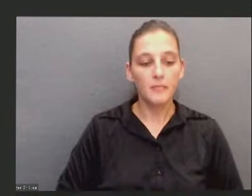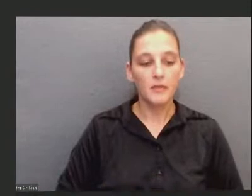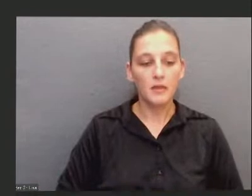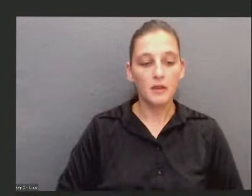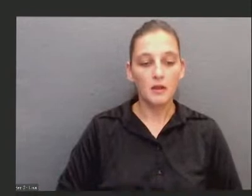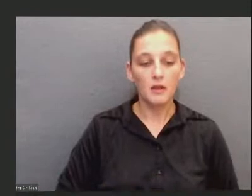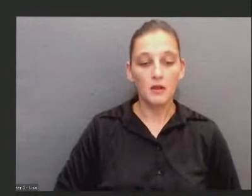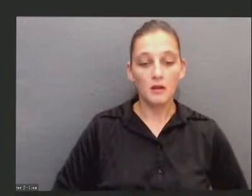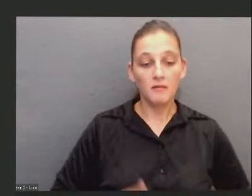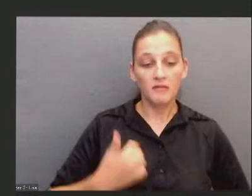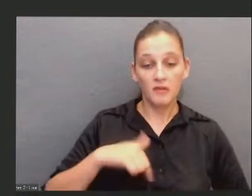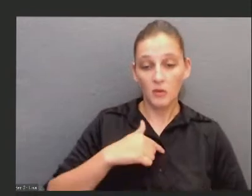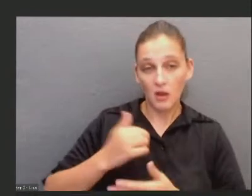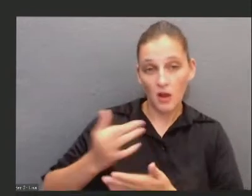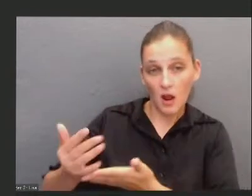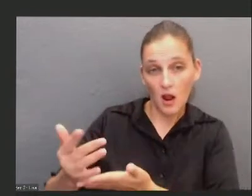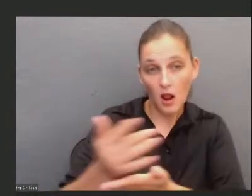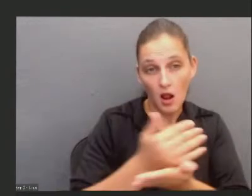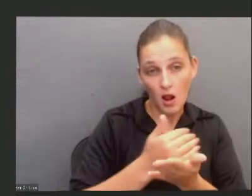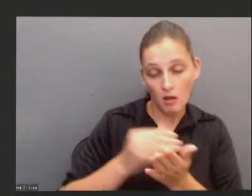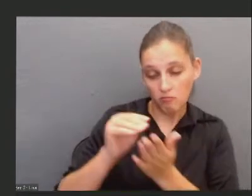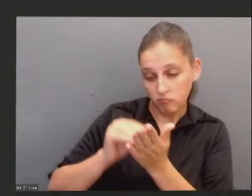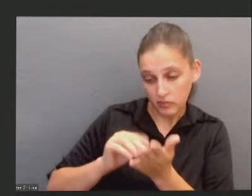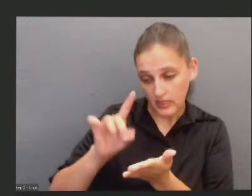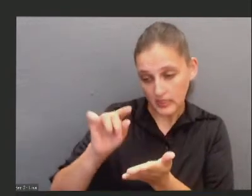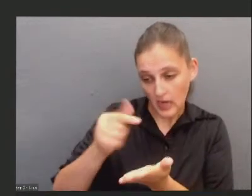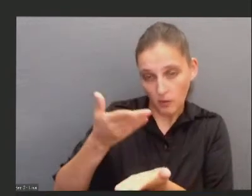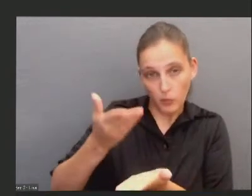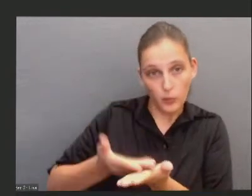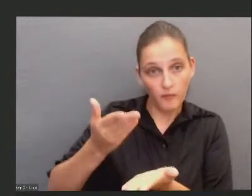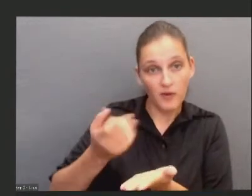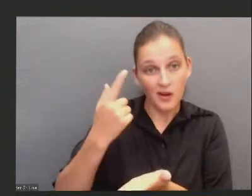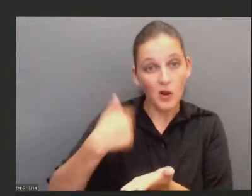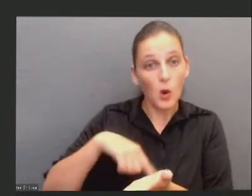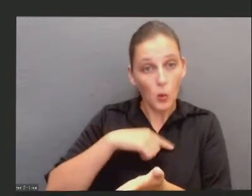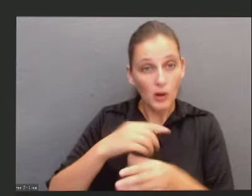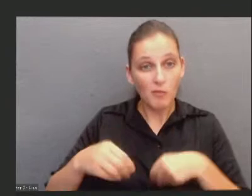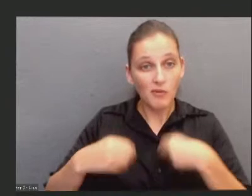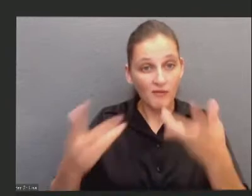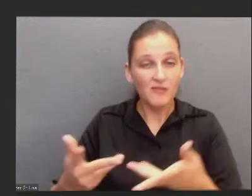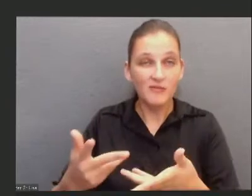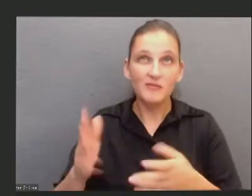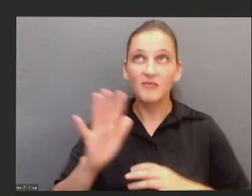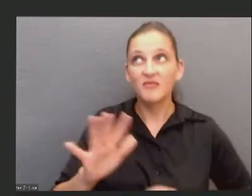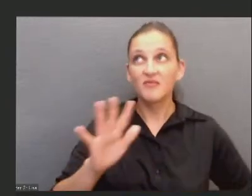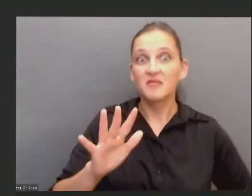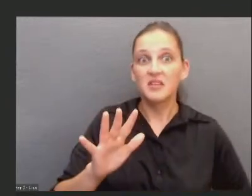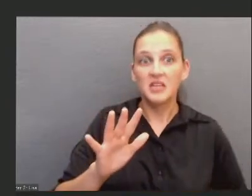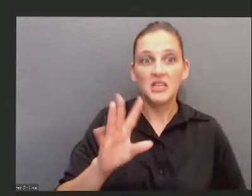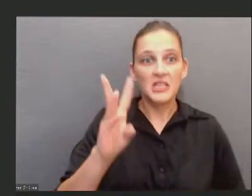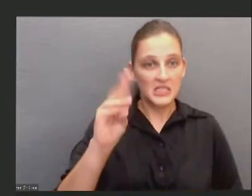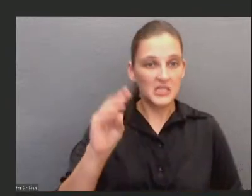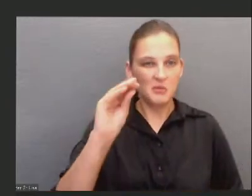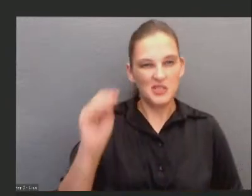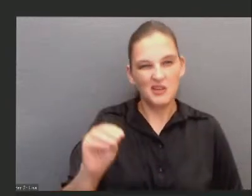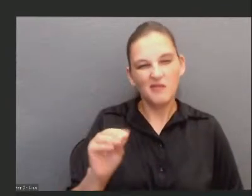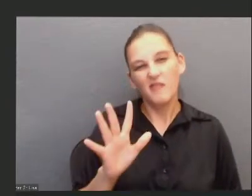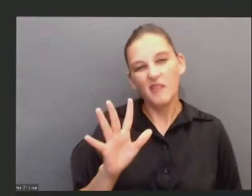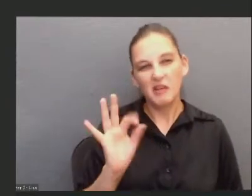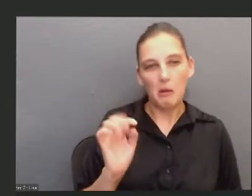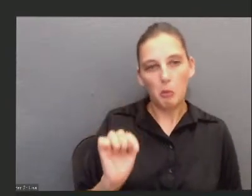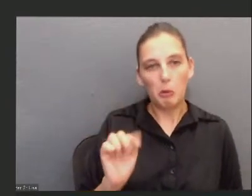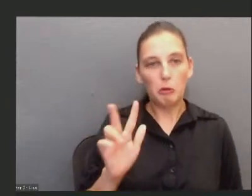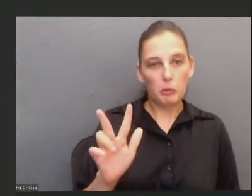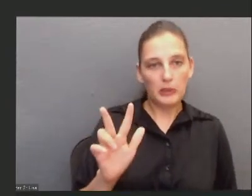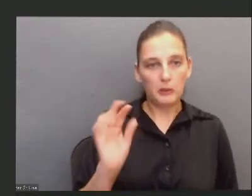data revealed that we were able to vaccinate close to 60%, 59.3% is the